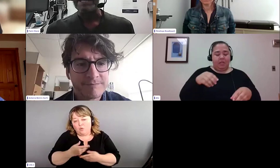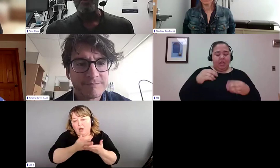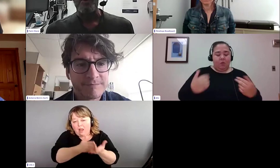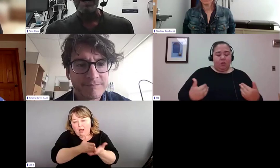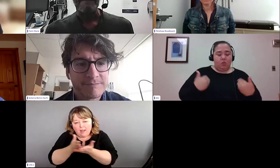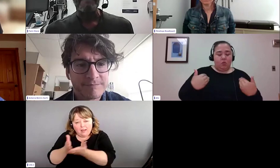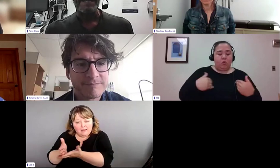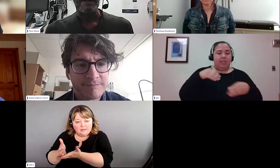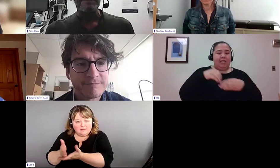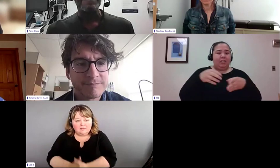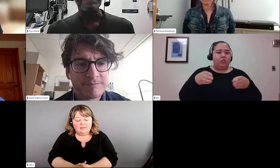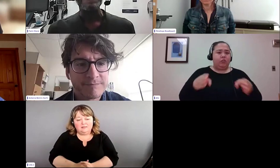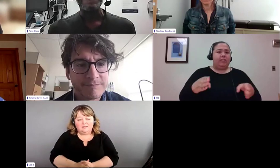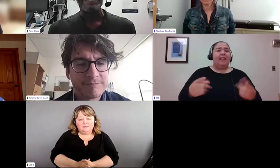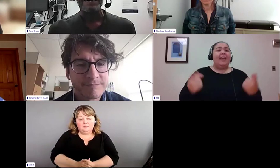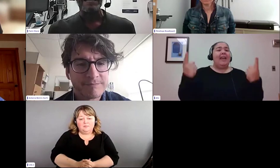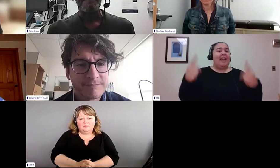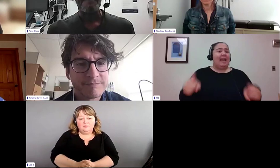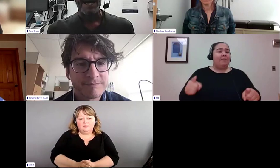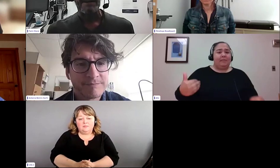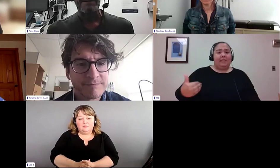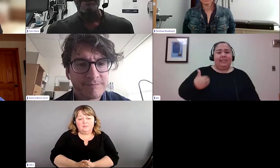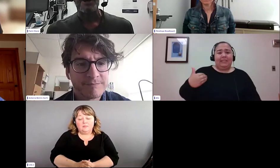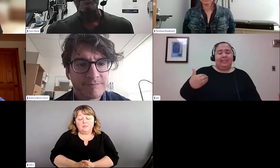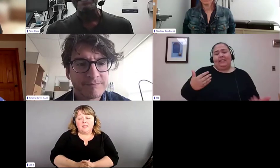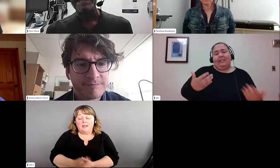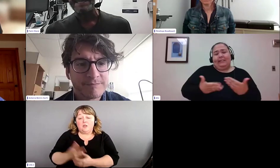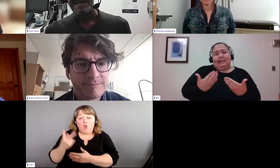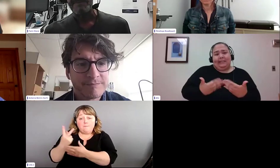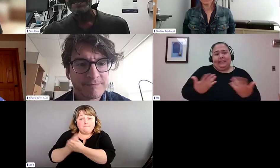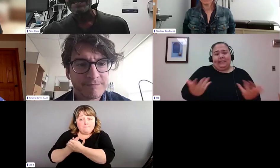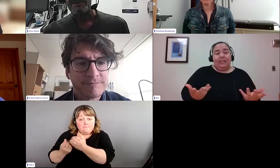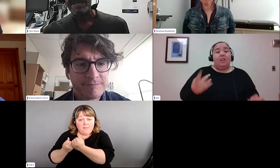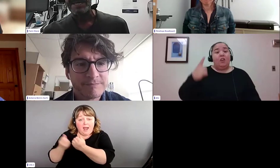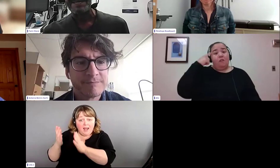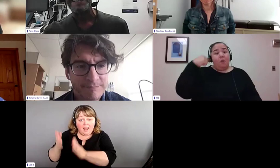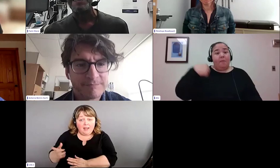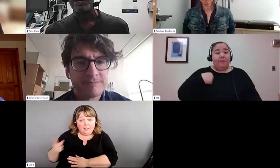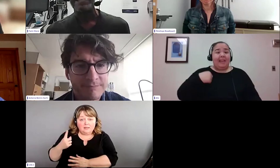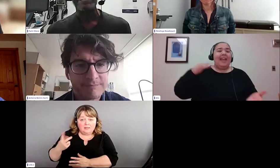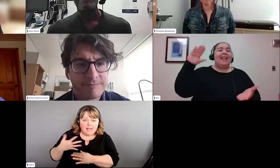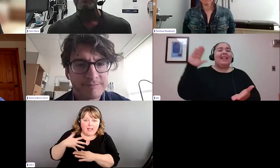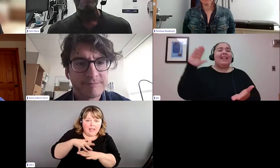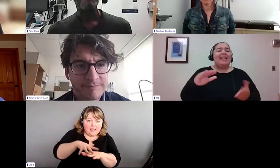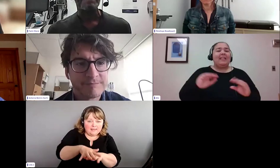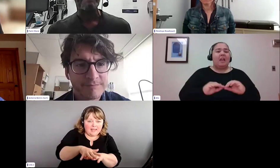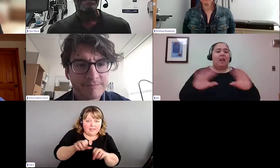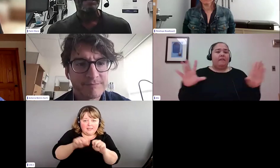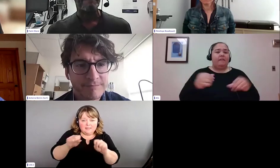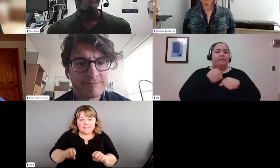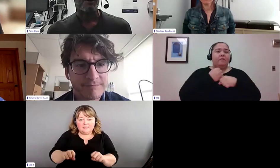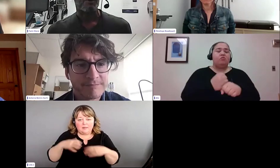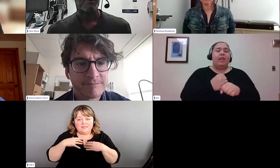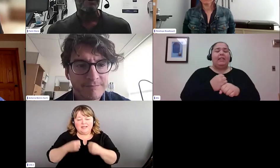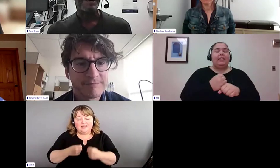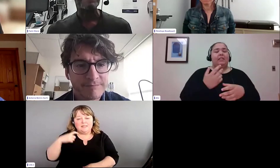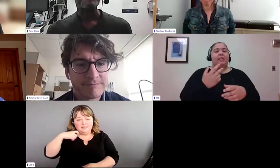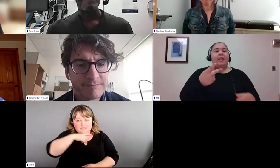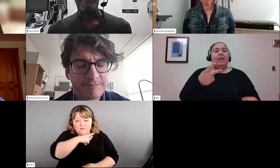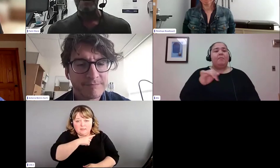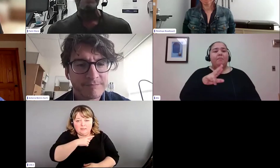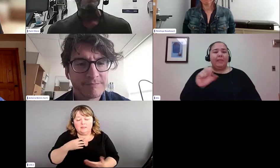easily. For me, it's less obvious to create peers within the healthcare